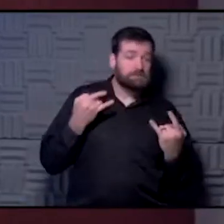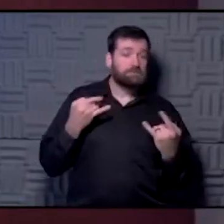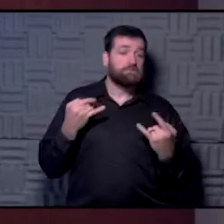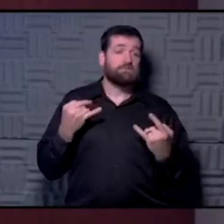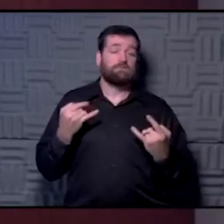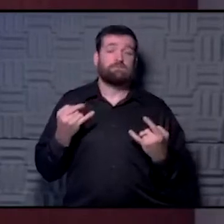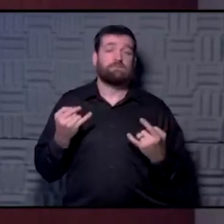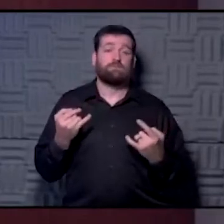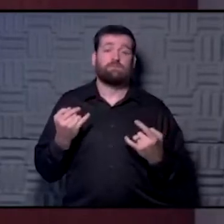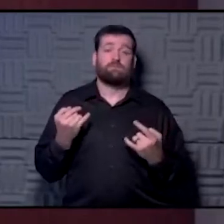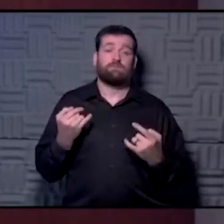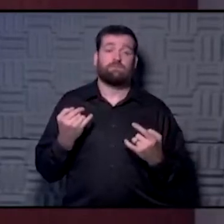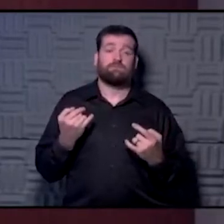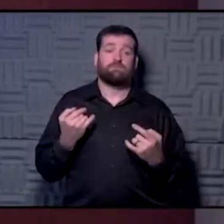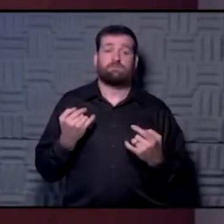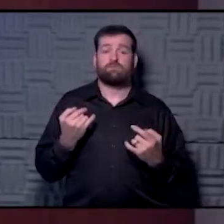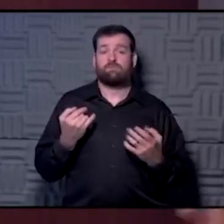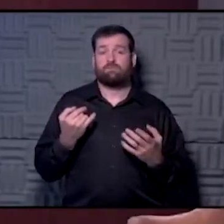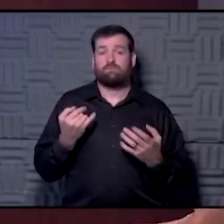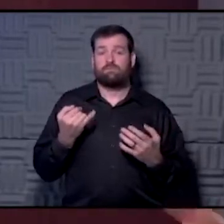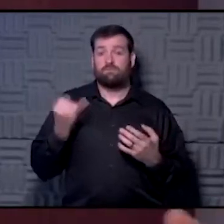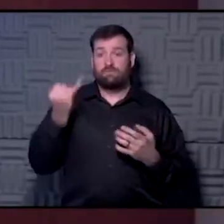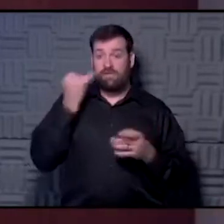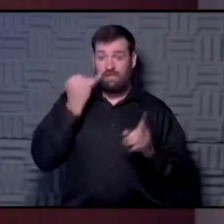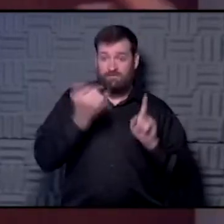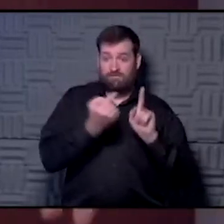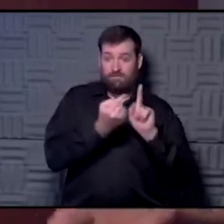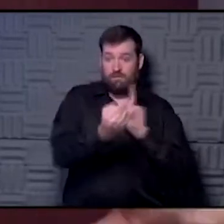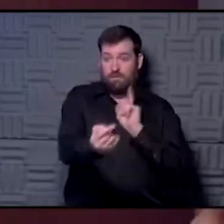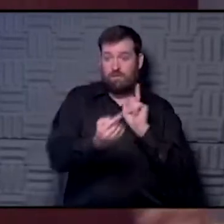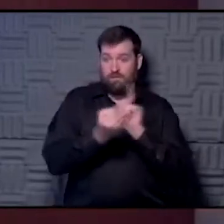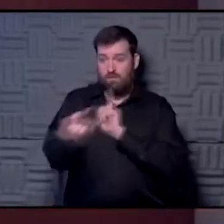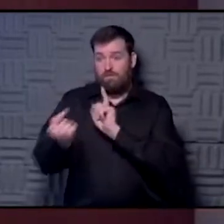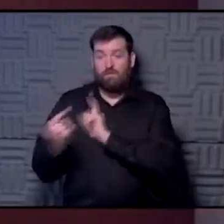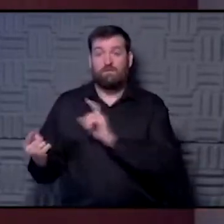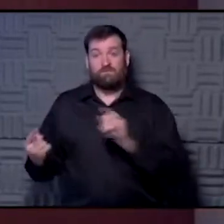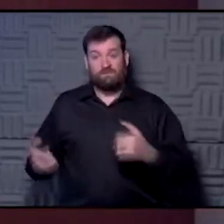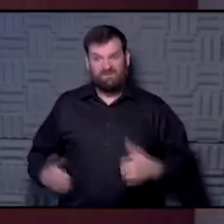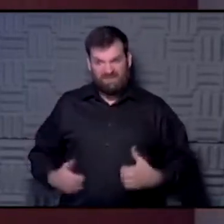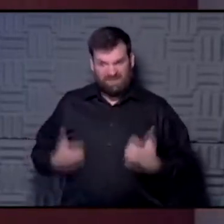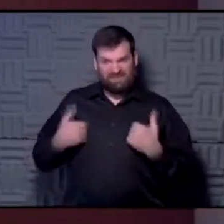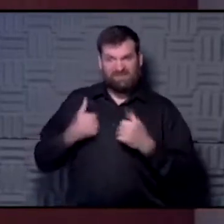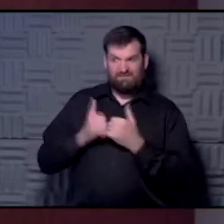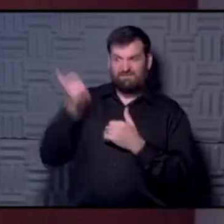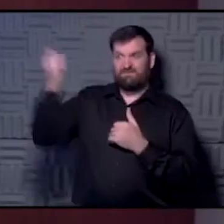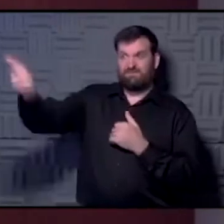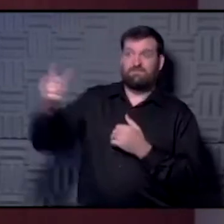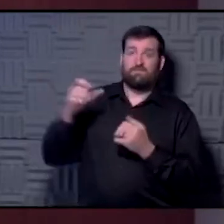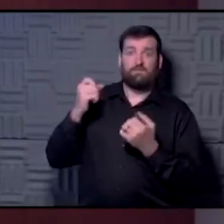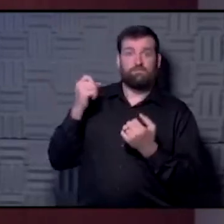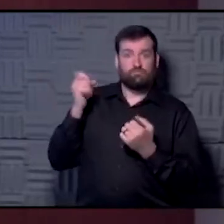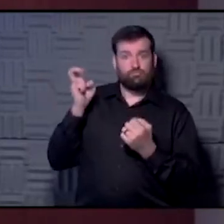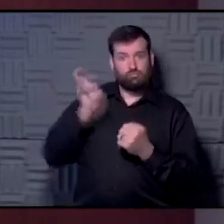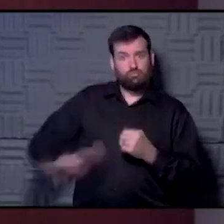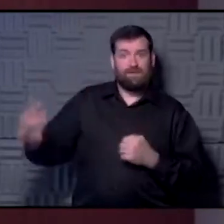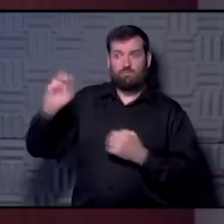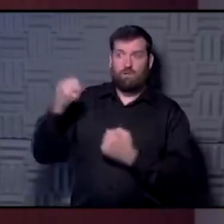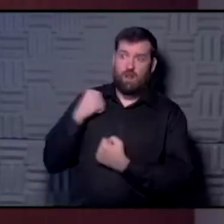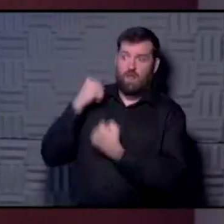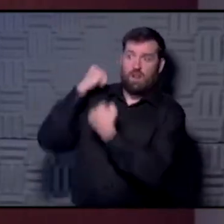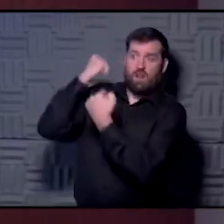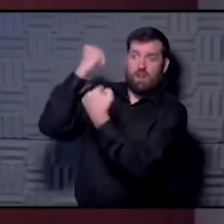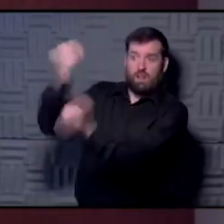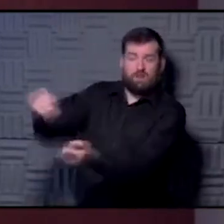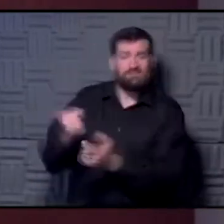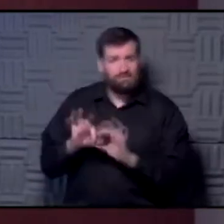you are, if they're distanced from you, if they live far away and you actually have to travel to visit them, they're not likely in your bubble. So although